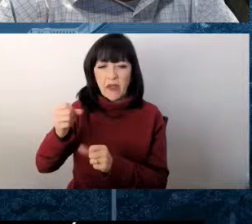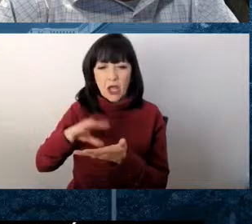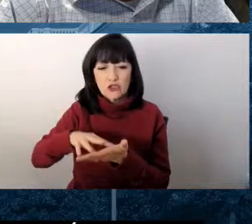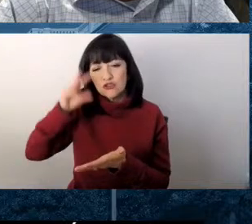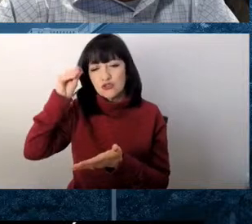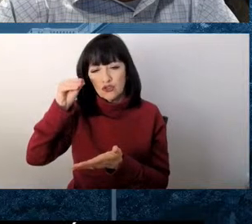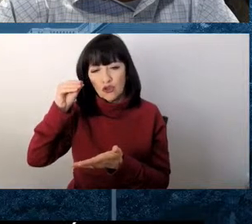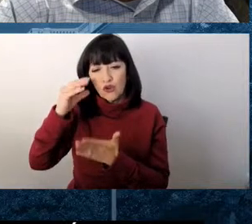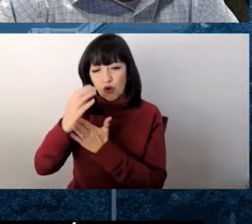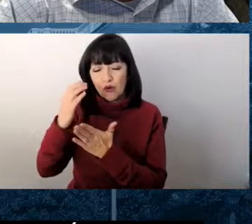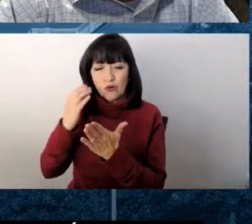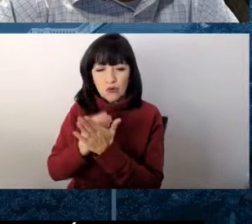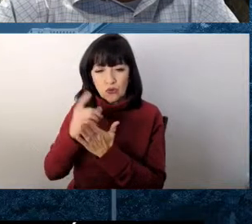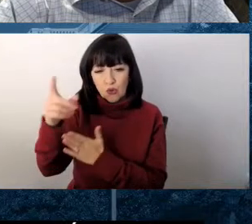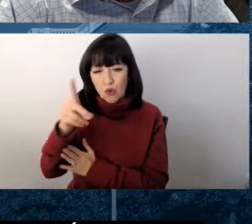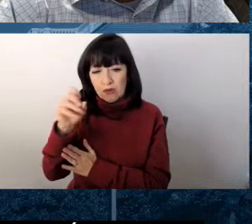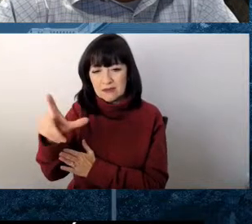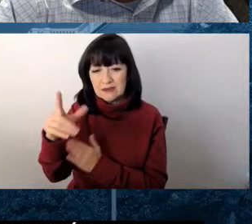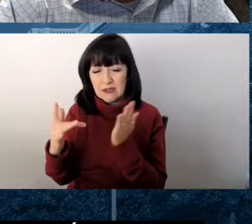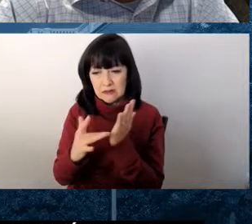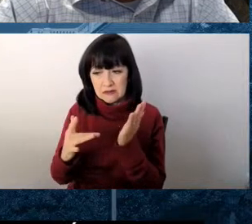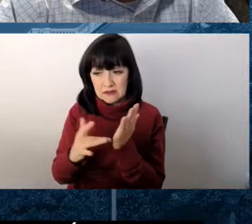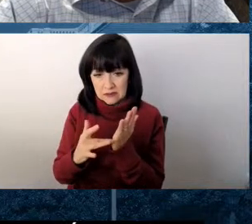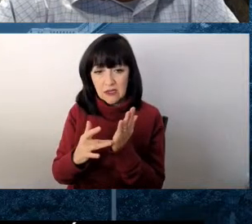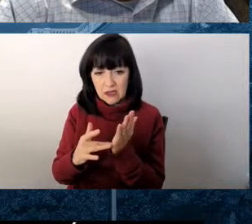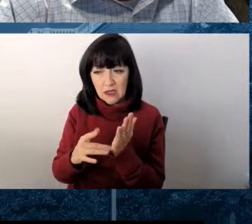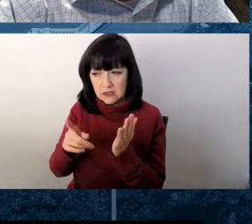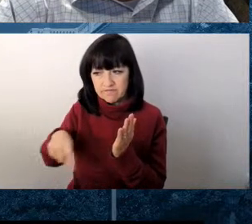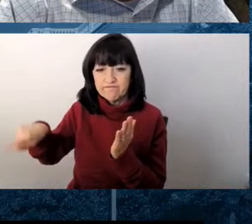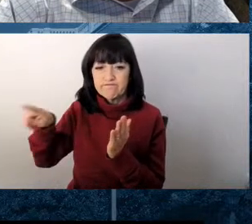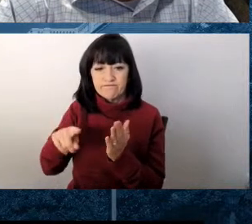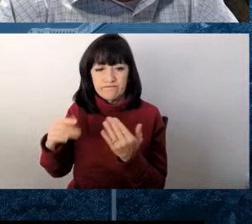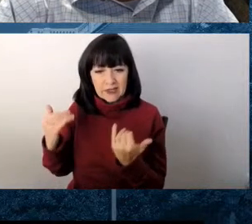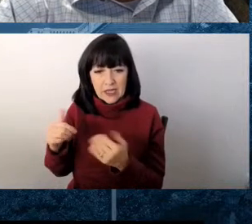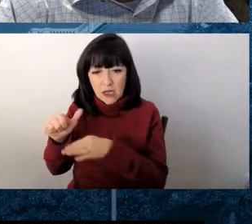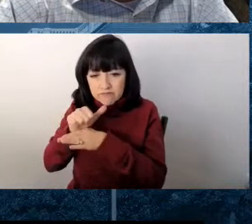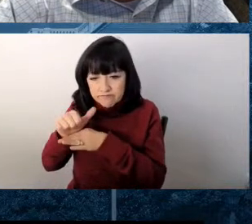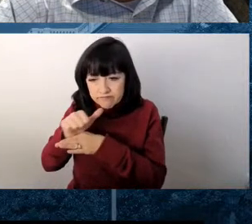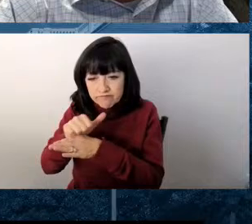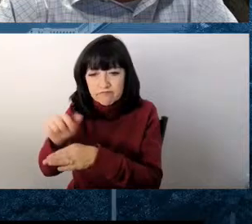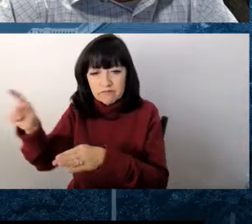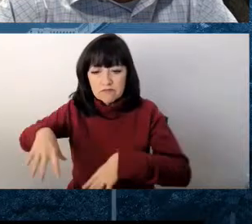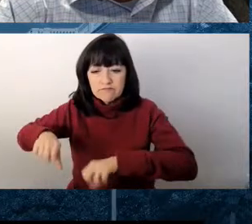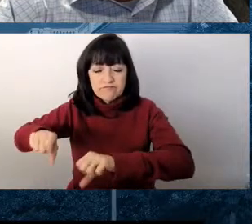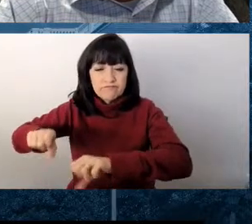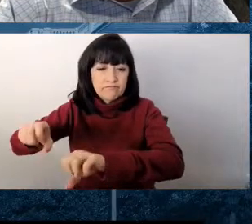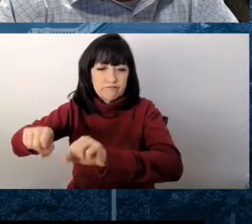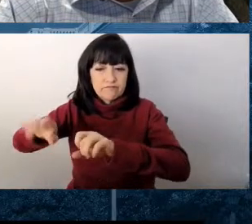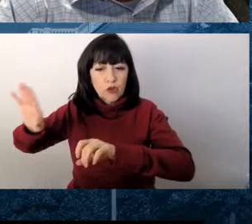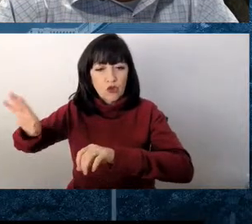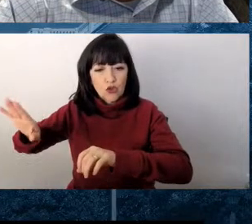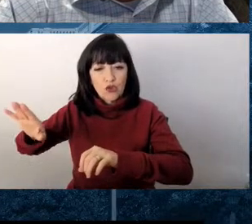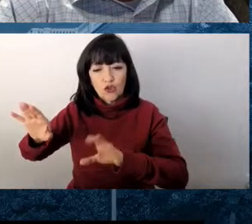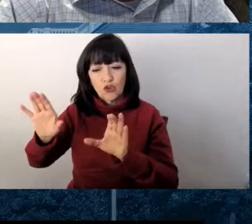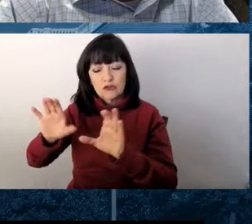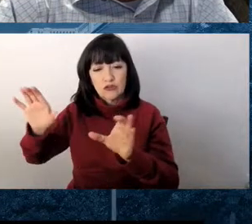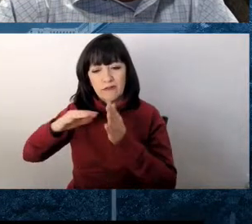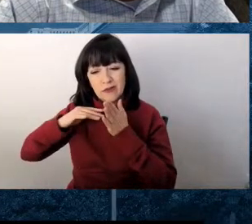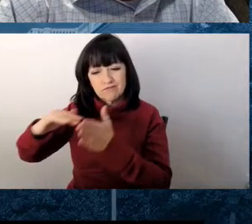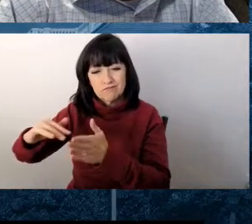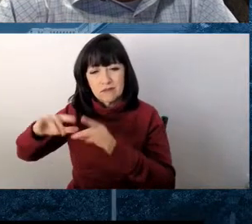are finishing their practical hours as well as taking their certification testing. They will be integrated